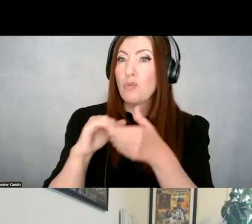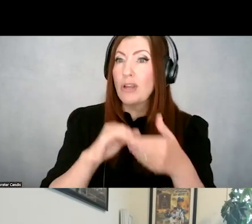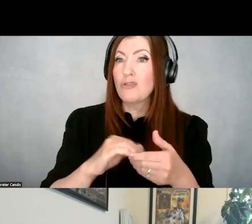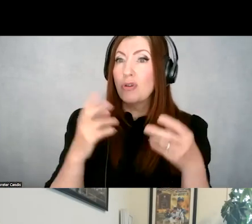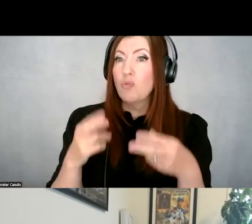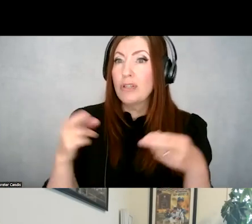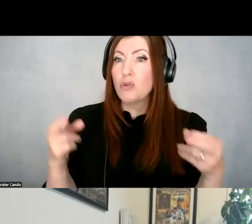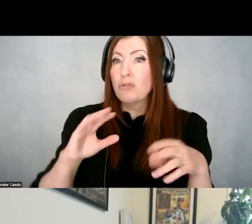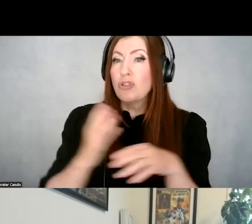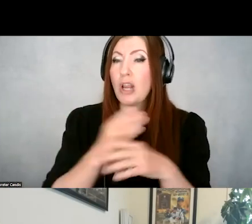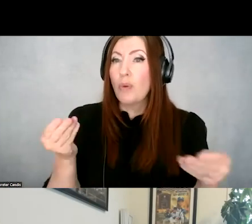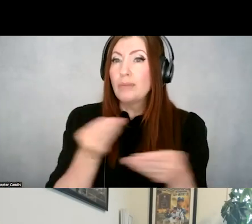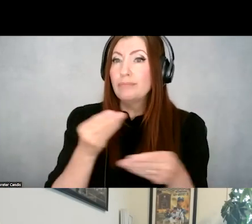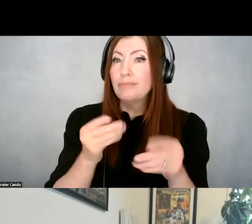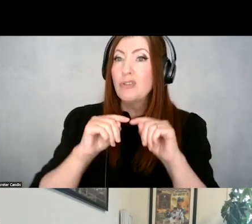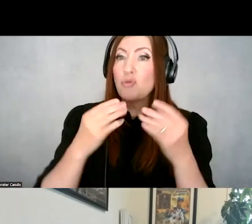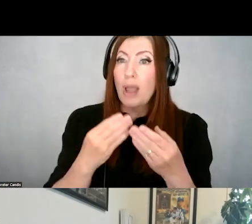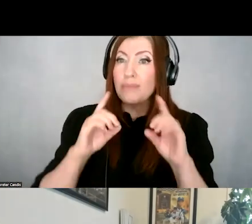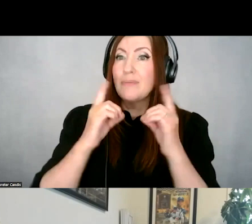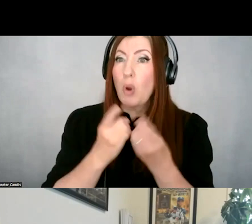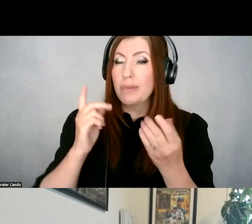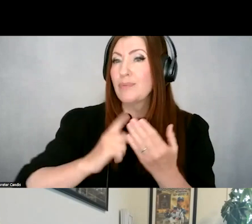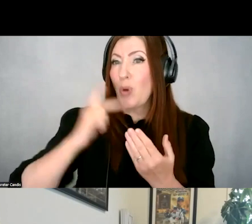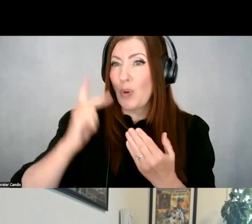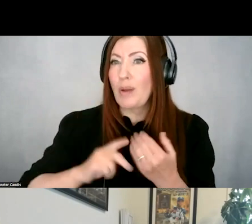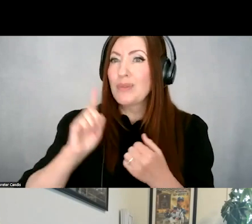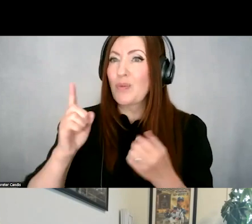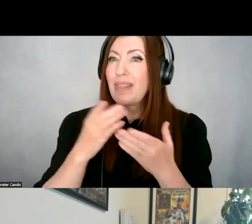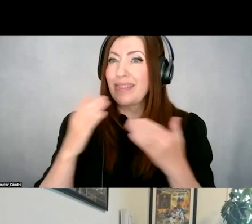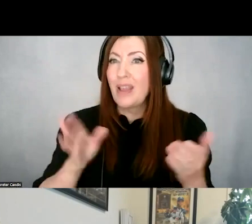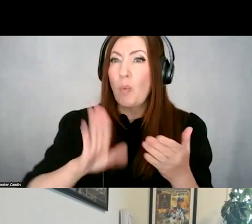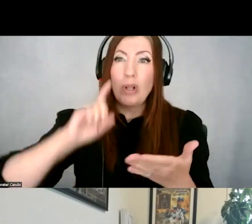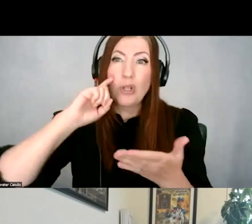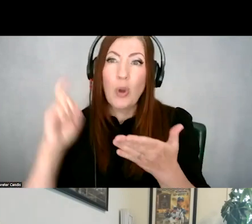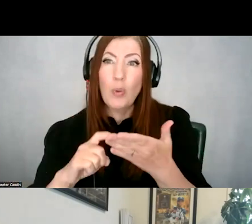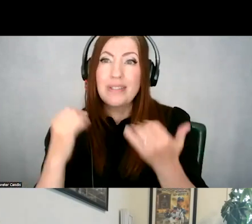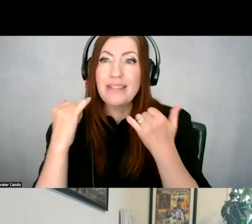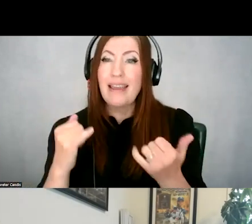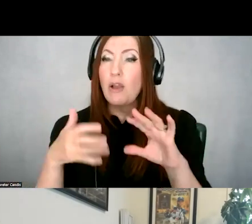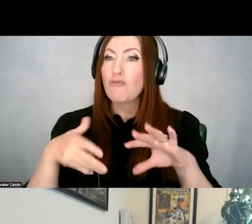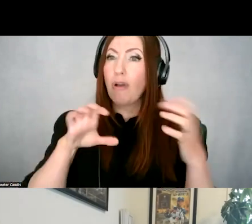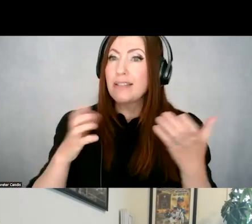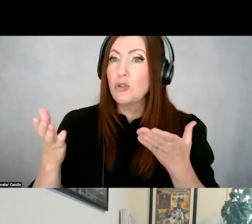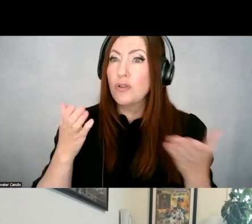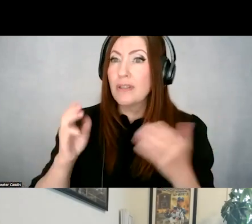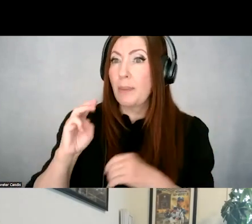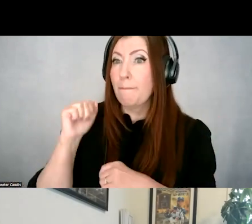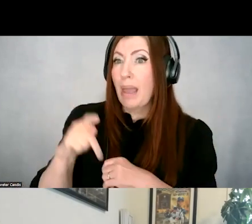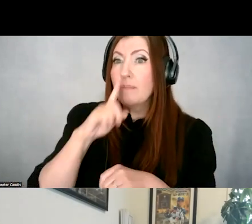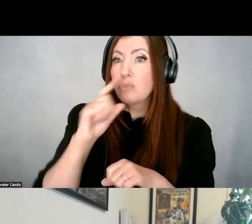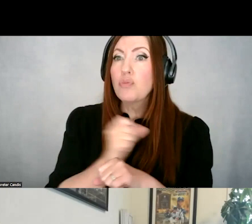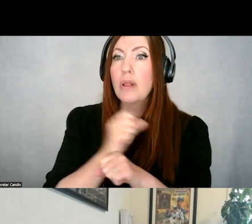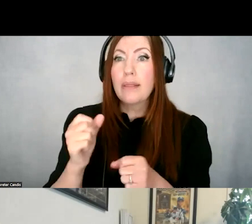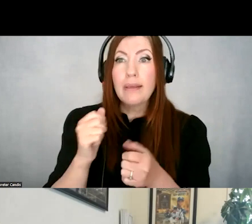sharing across tribes, departments, and programs. And one of the things that you'll see today is the crisis services map, which really